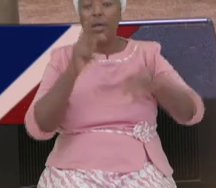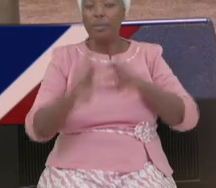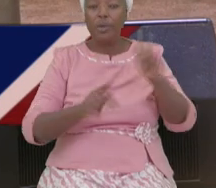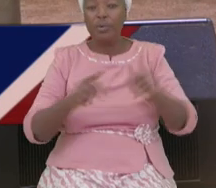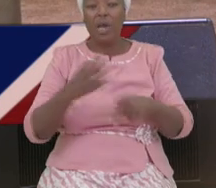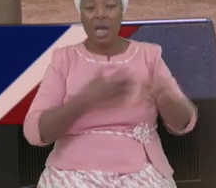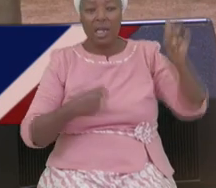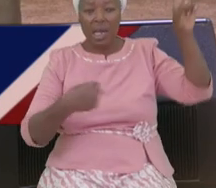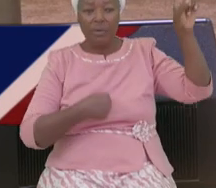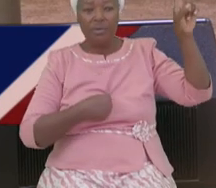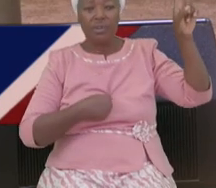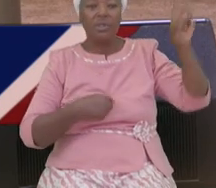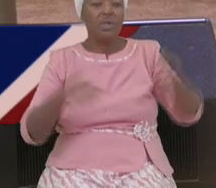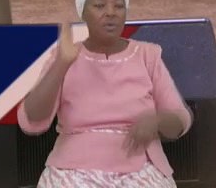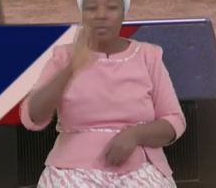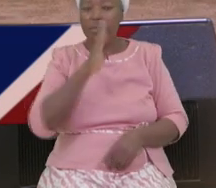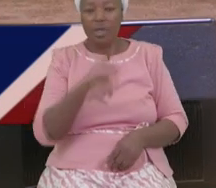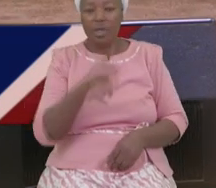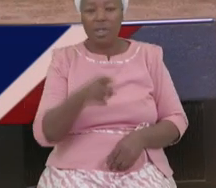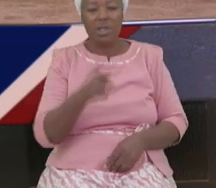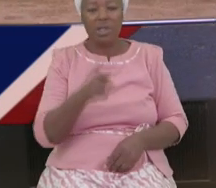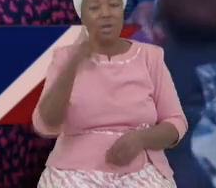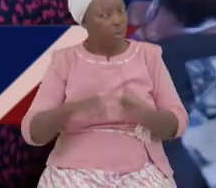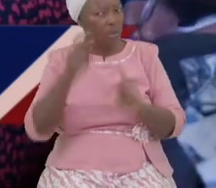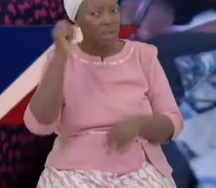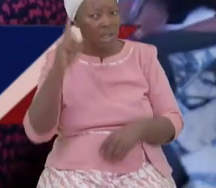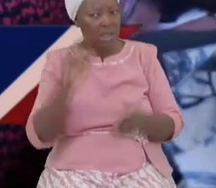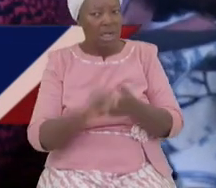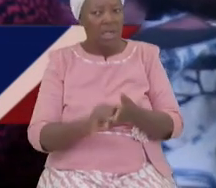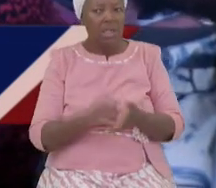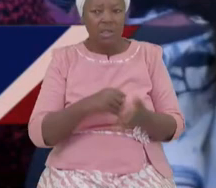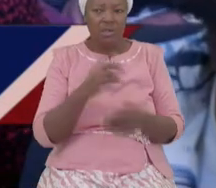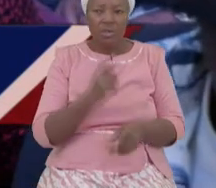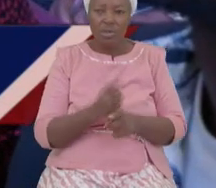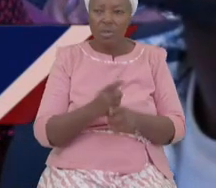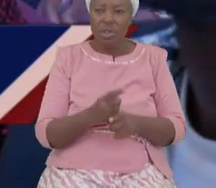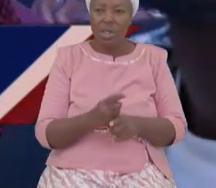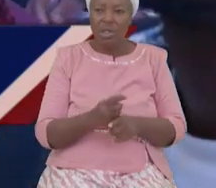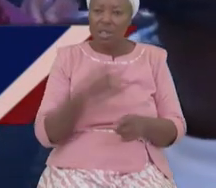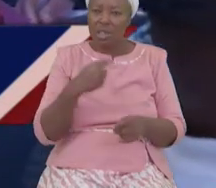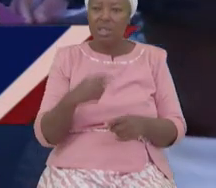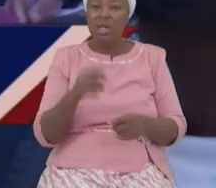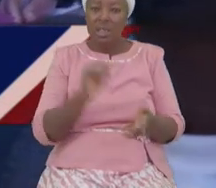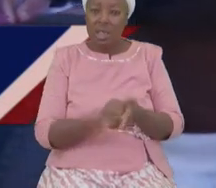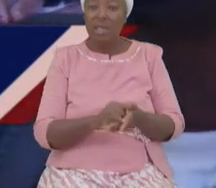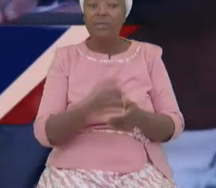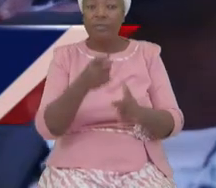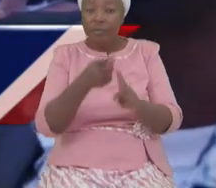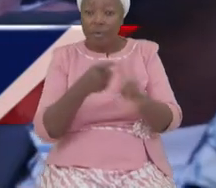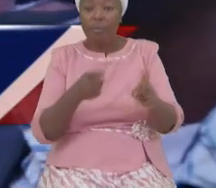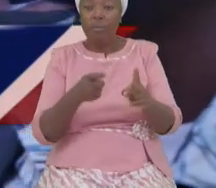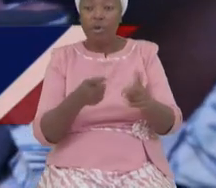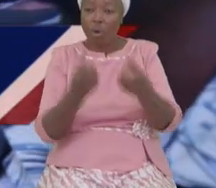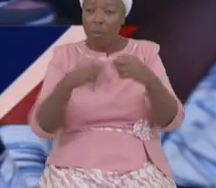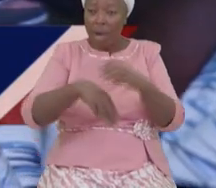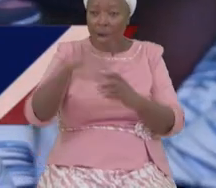will be their God. But you understand, that's not automatic. It says, come out from among